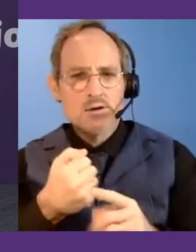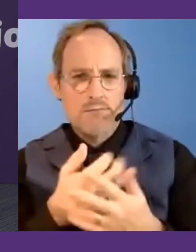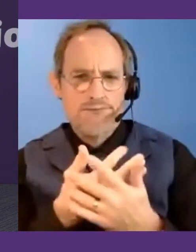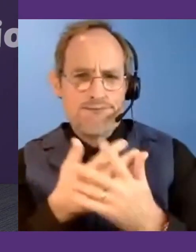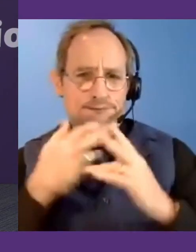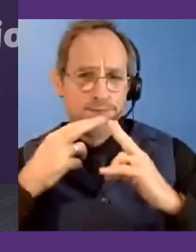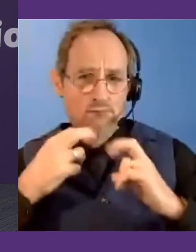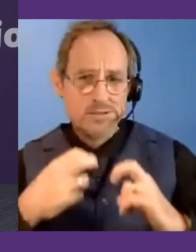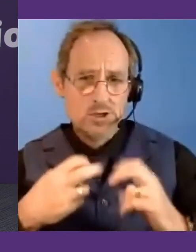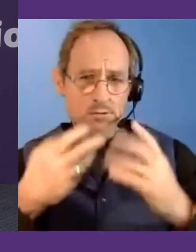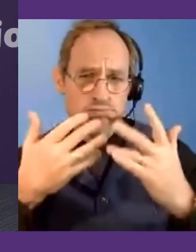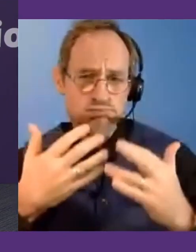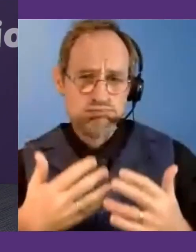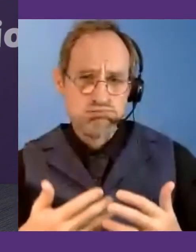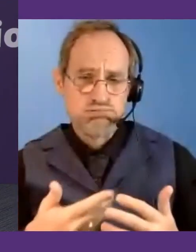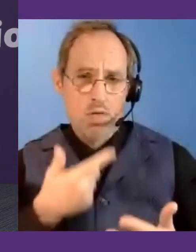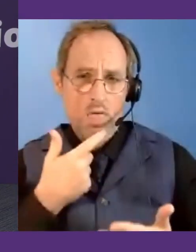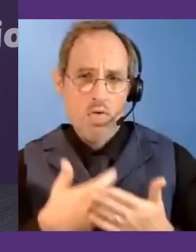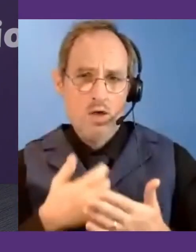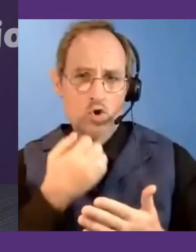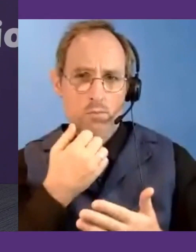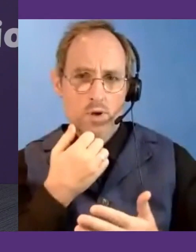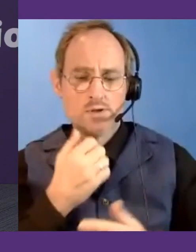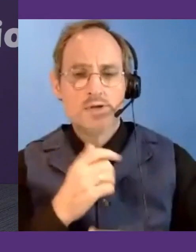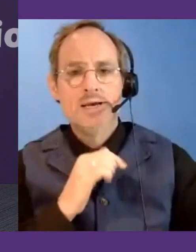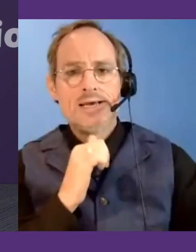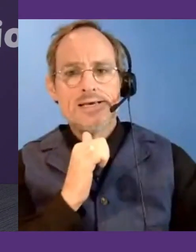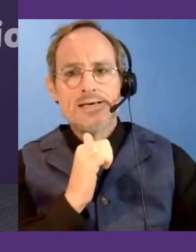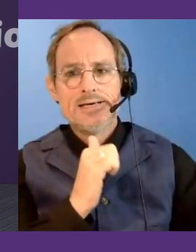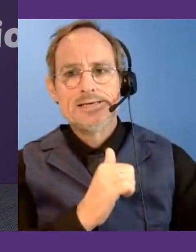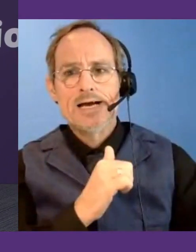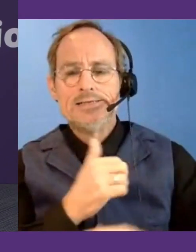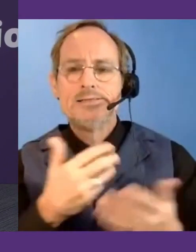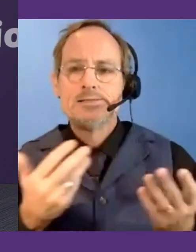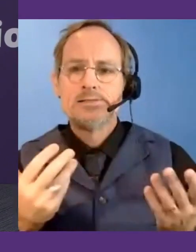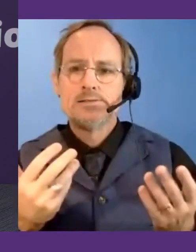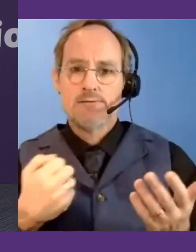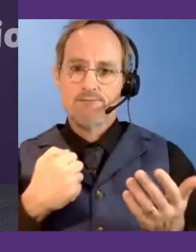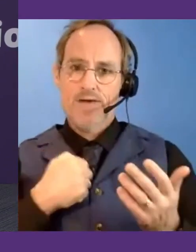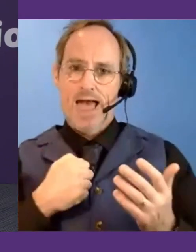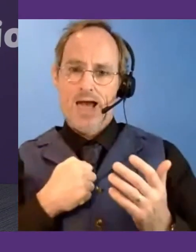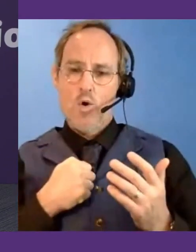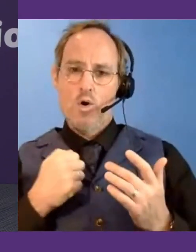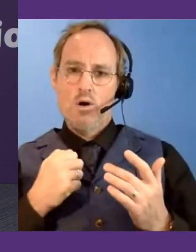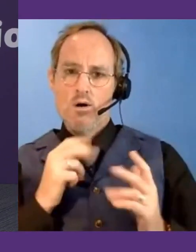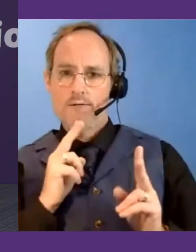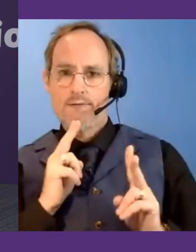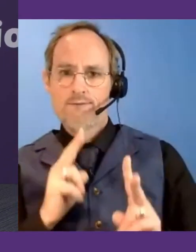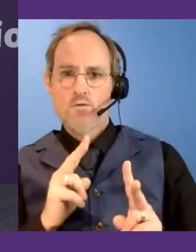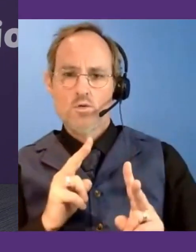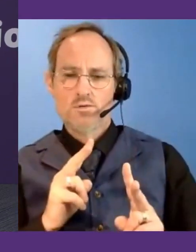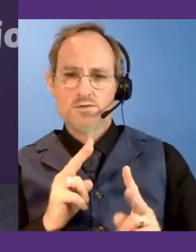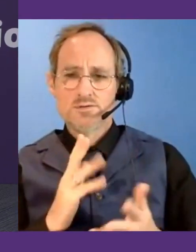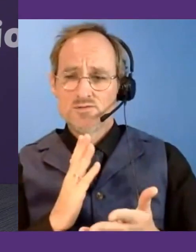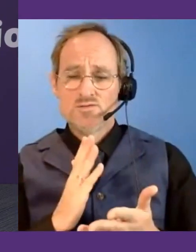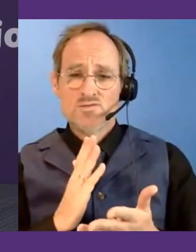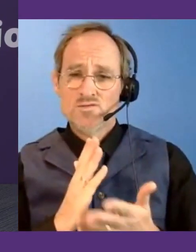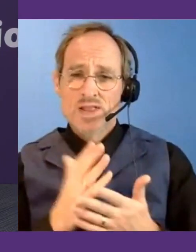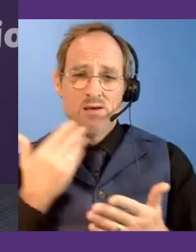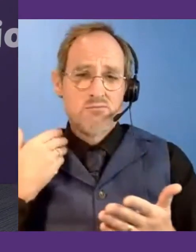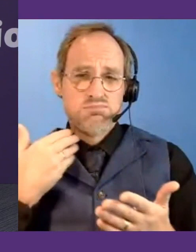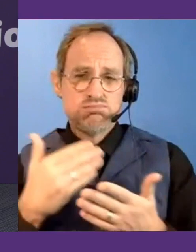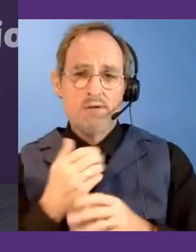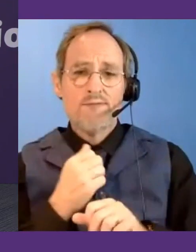Yeah, absolutely. Well, yeah, I mean, from our perspective, it's always quite frustrating that the people